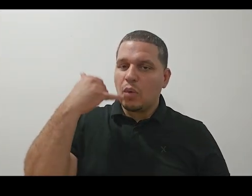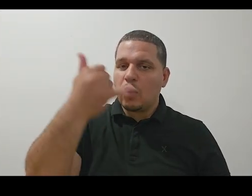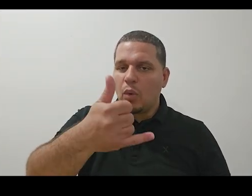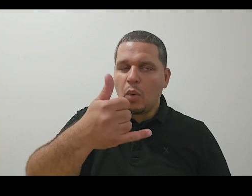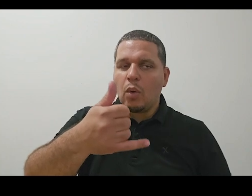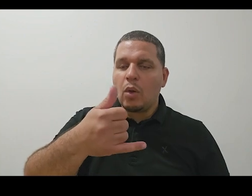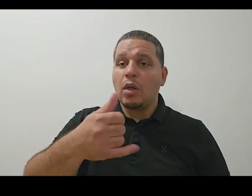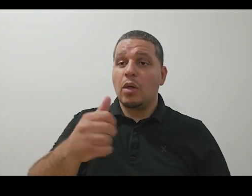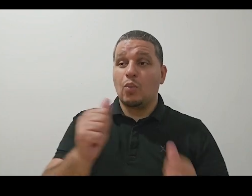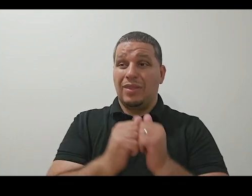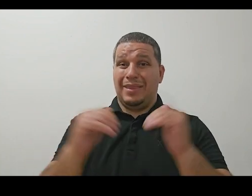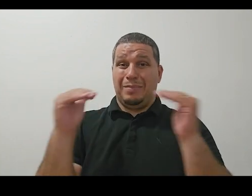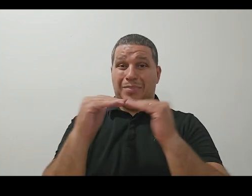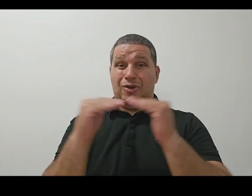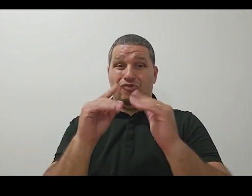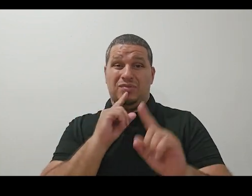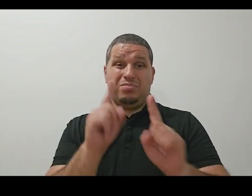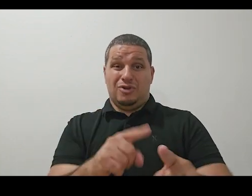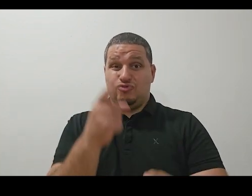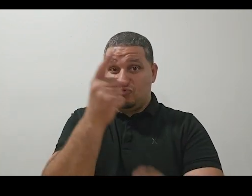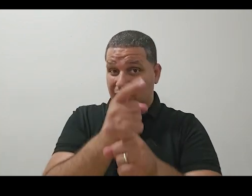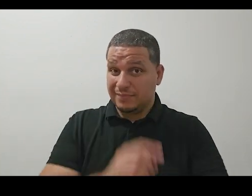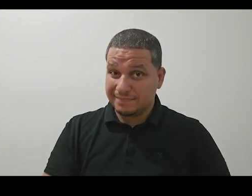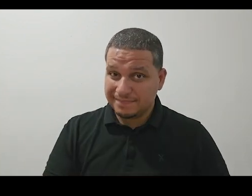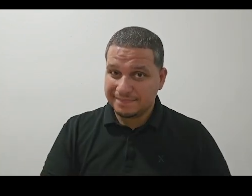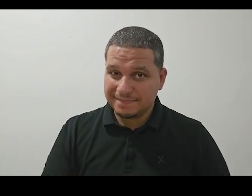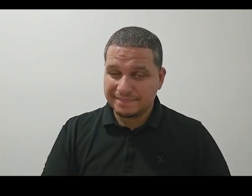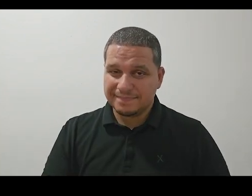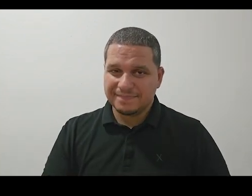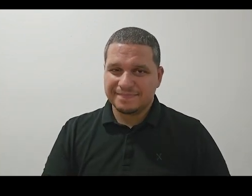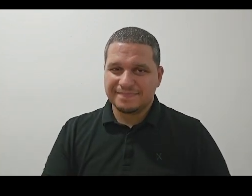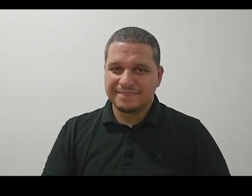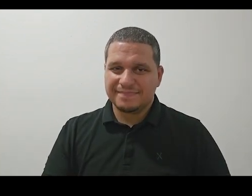call, please go to, with the peer response,